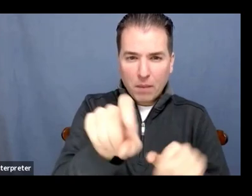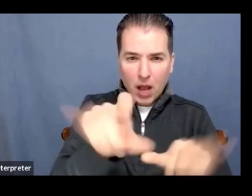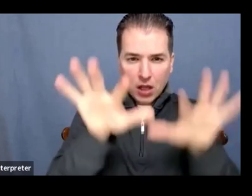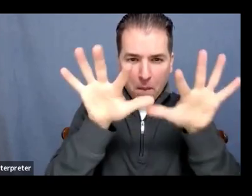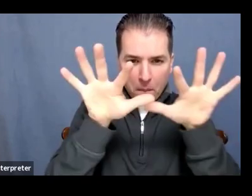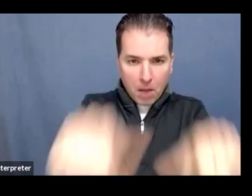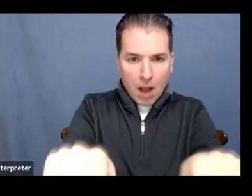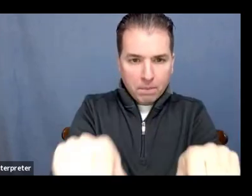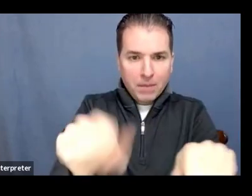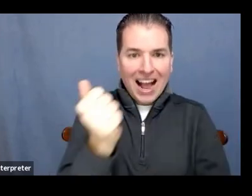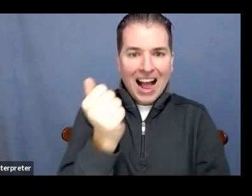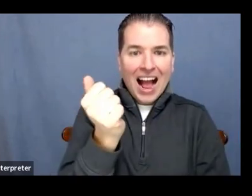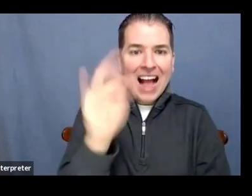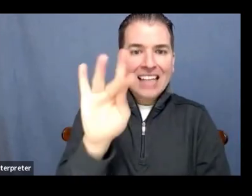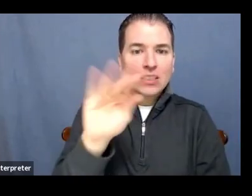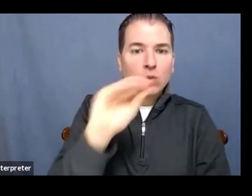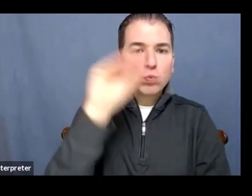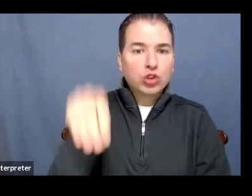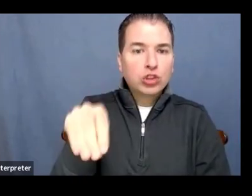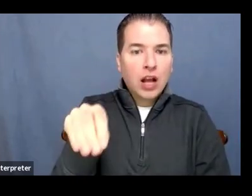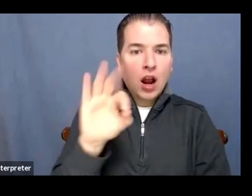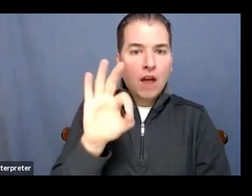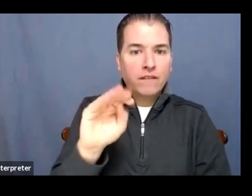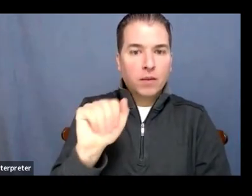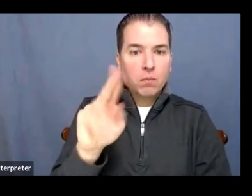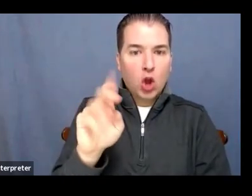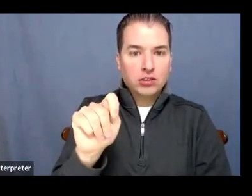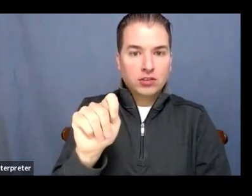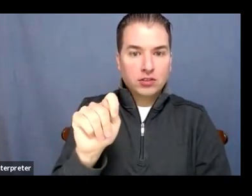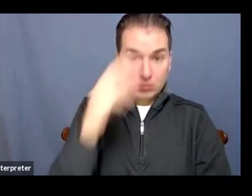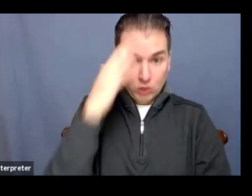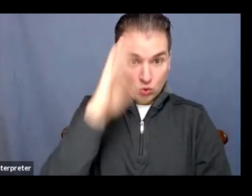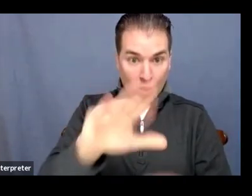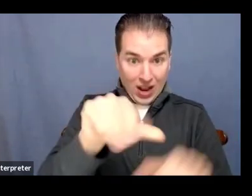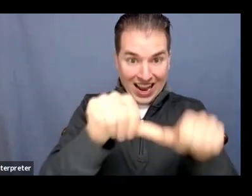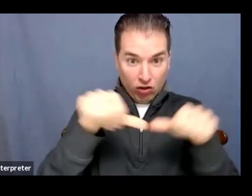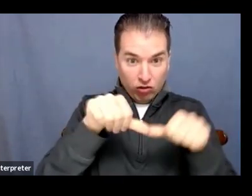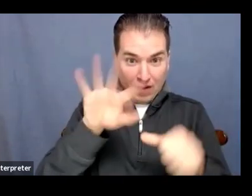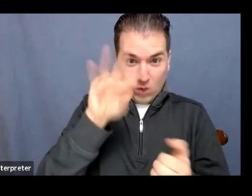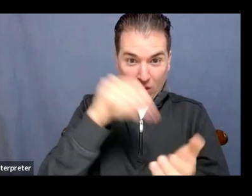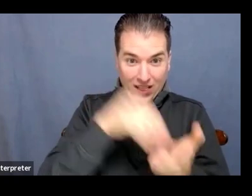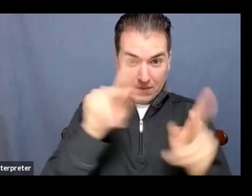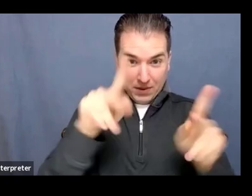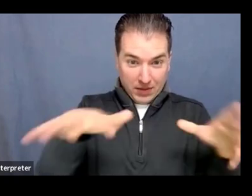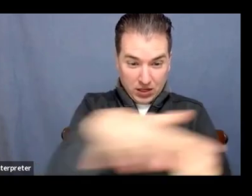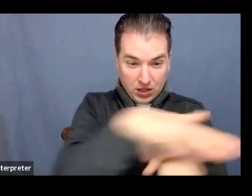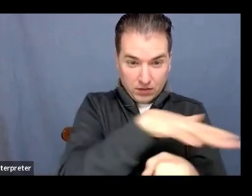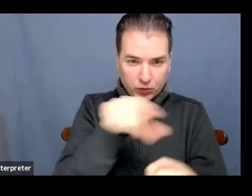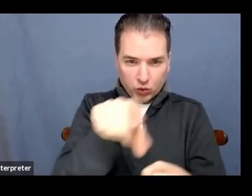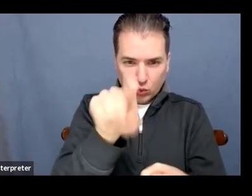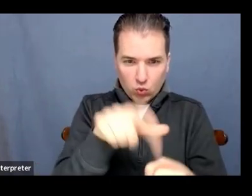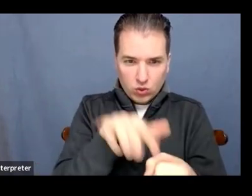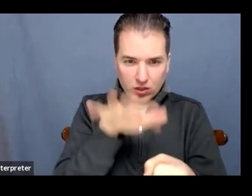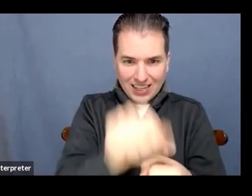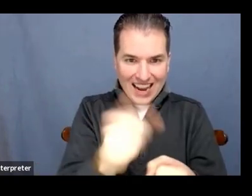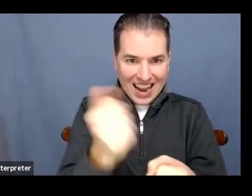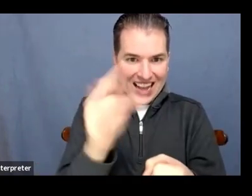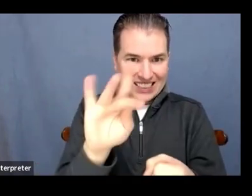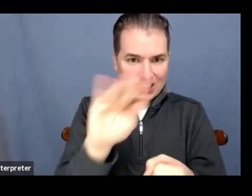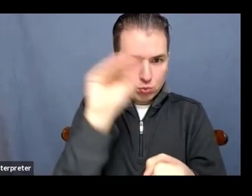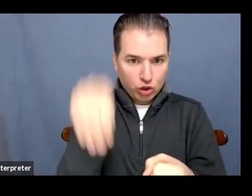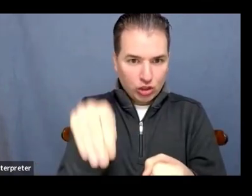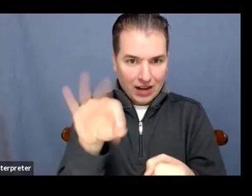share in order to achieve my target number of customers. Well, 18% market share is not too